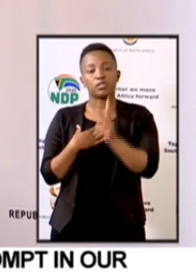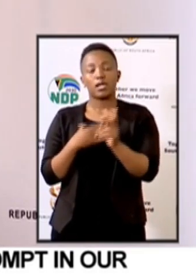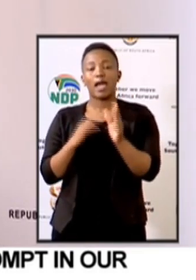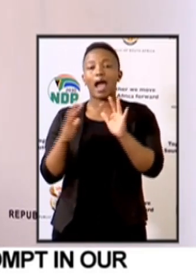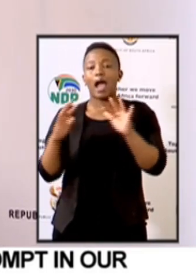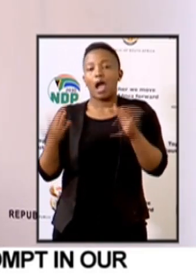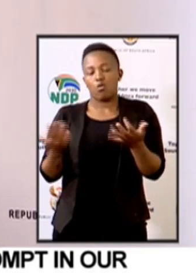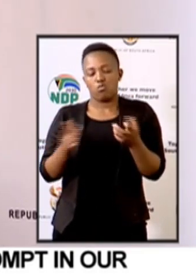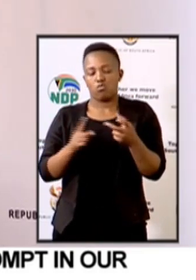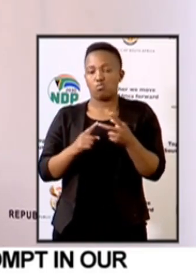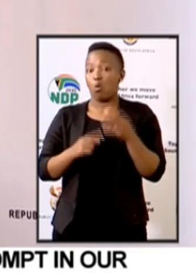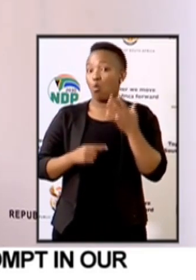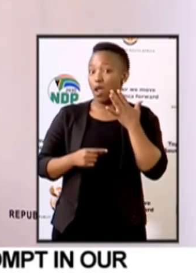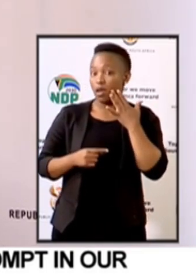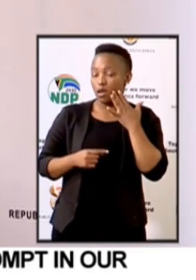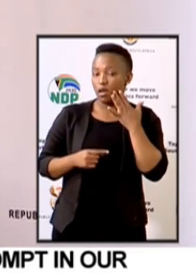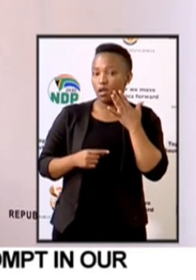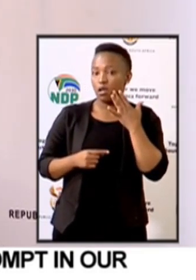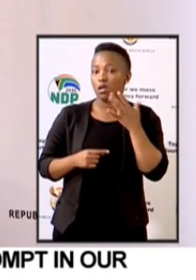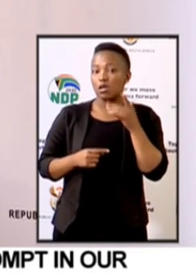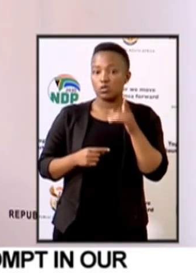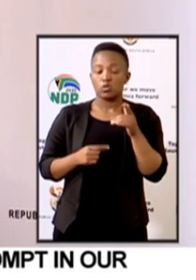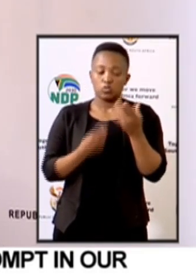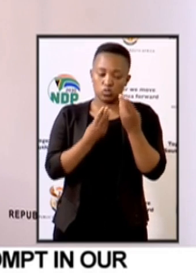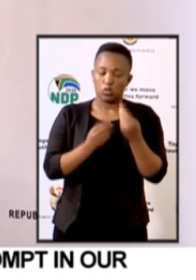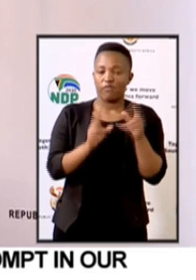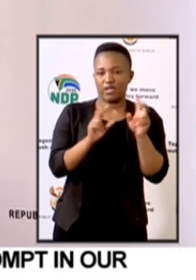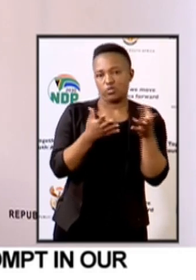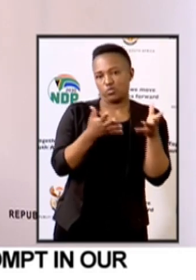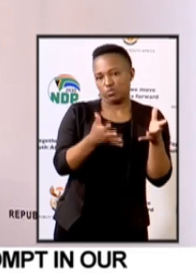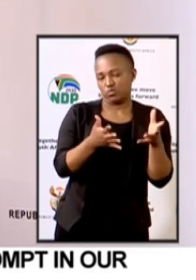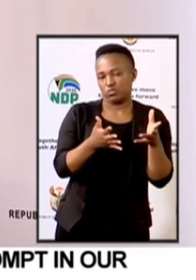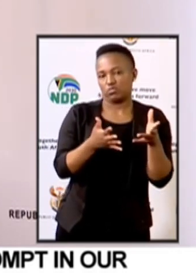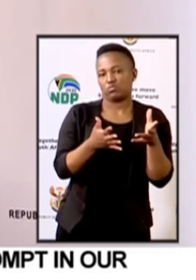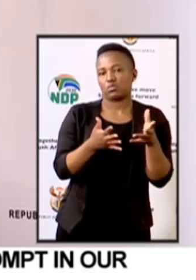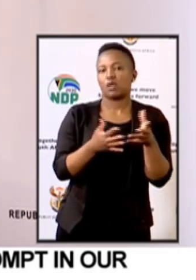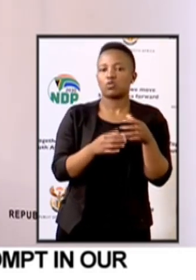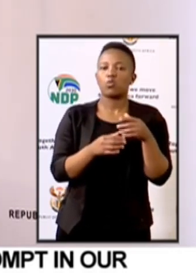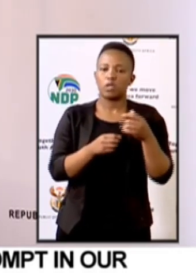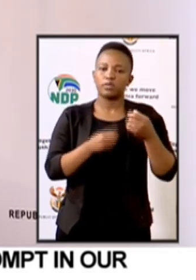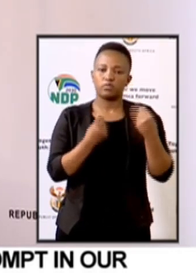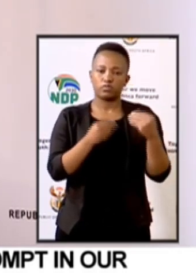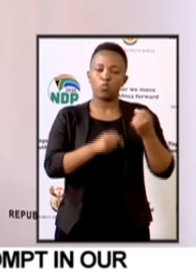and when such matters can be dealt with going forward, and we're working on it.